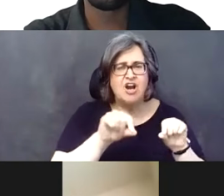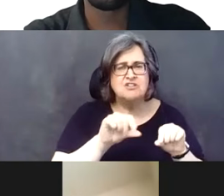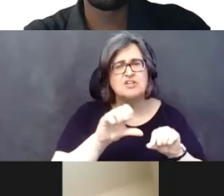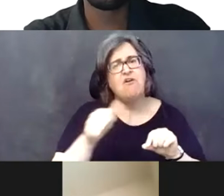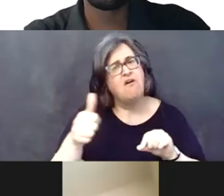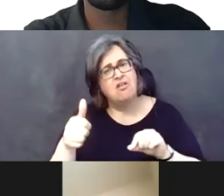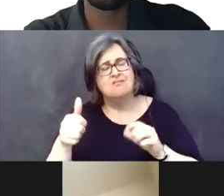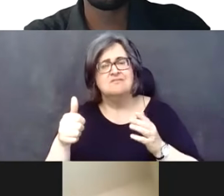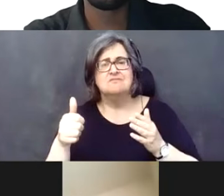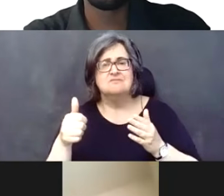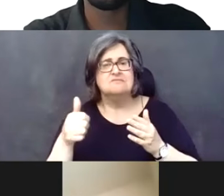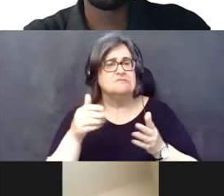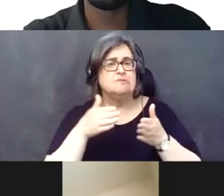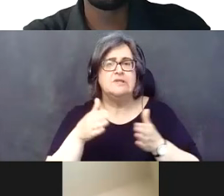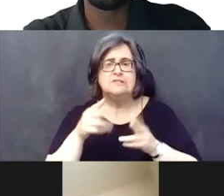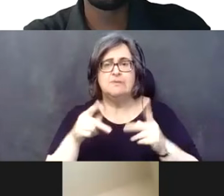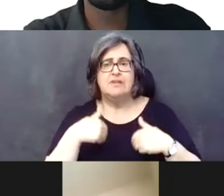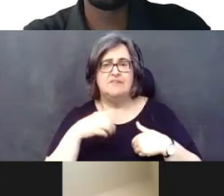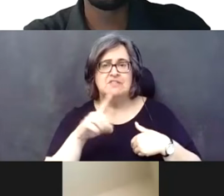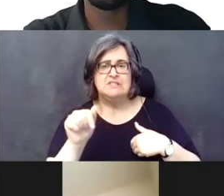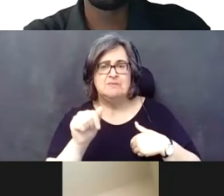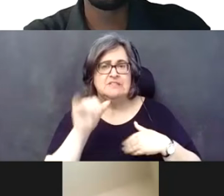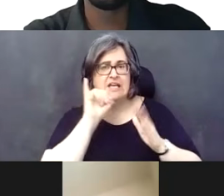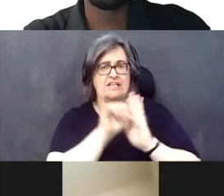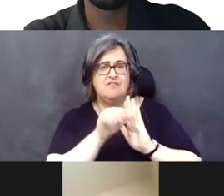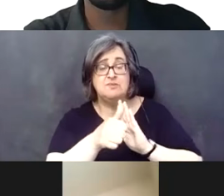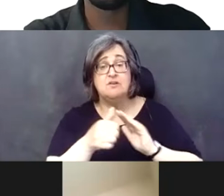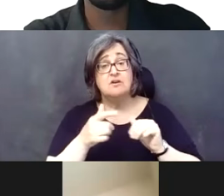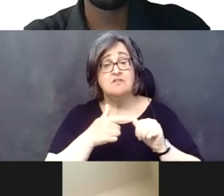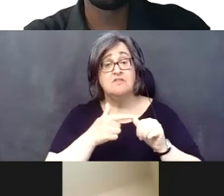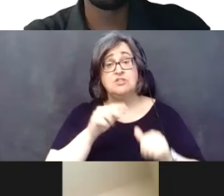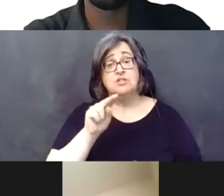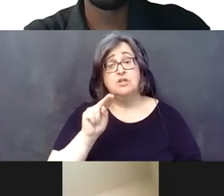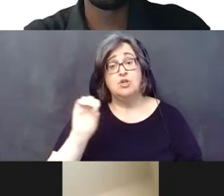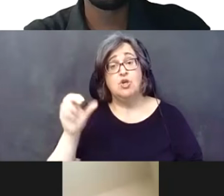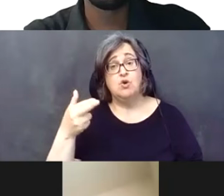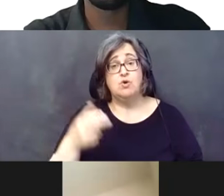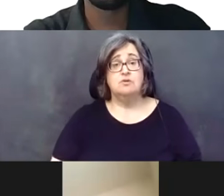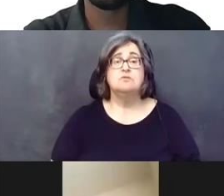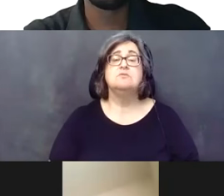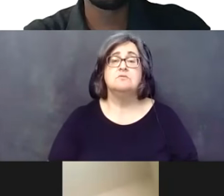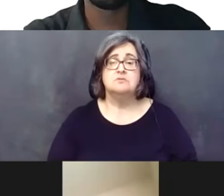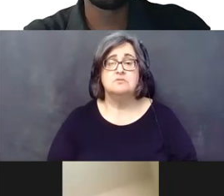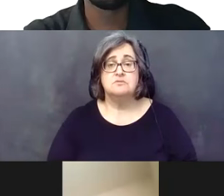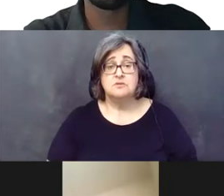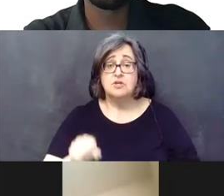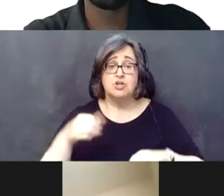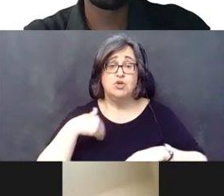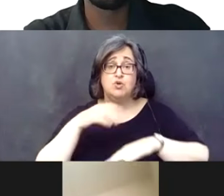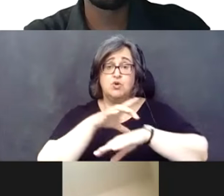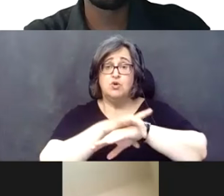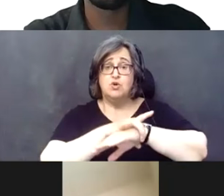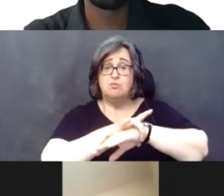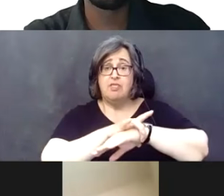might identify themselves? And Noah, we'll start with you this time. You could use a bracelet. I like the idea of